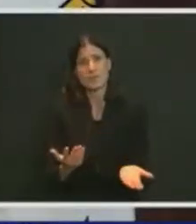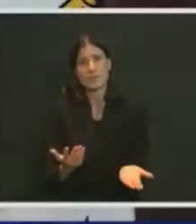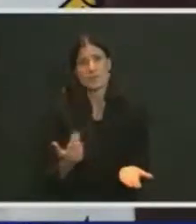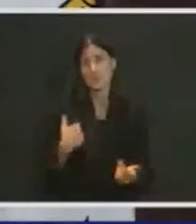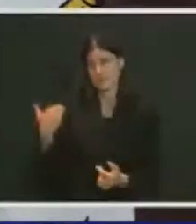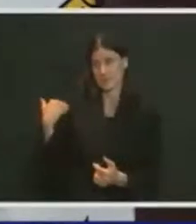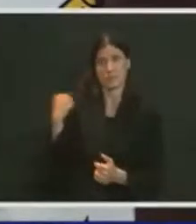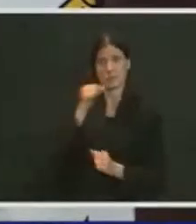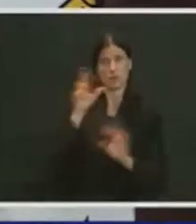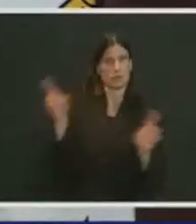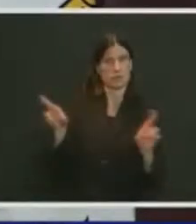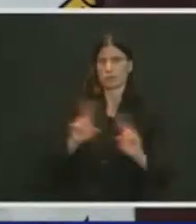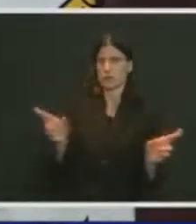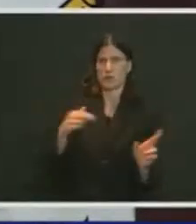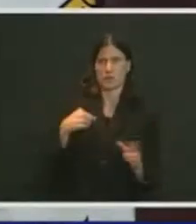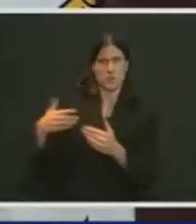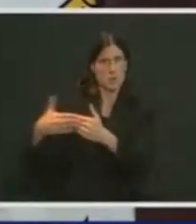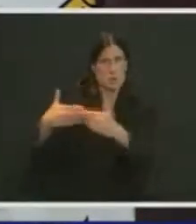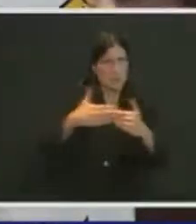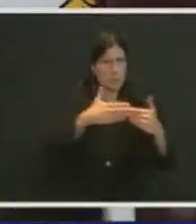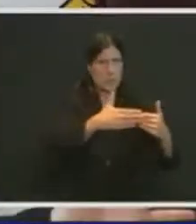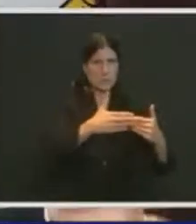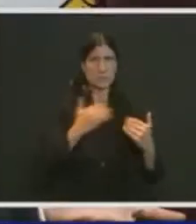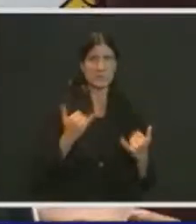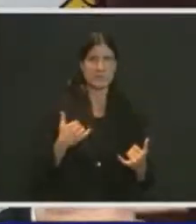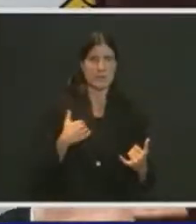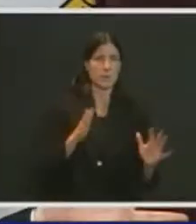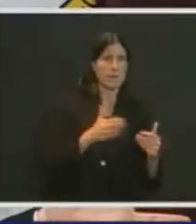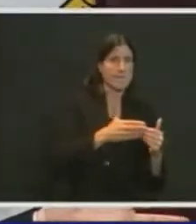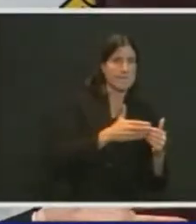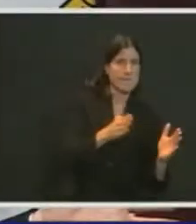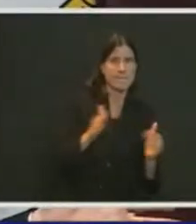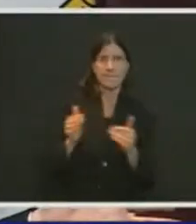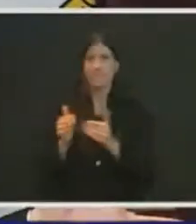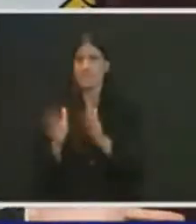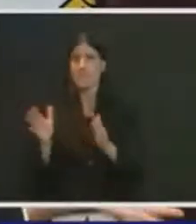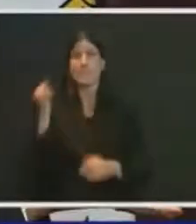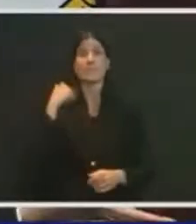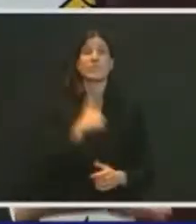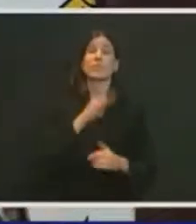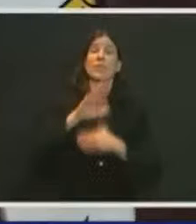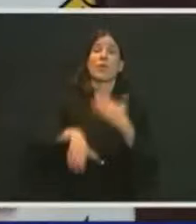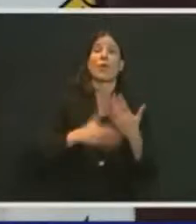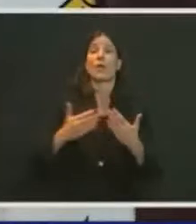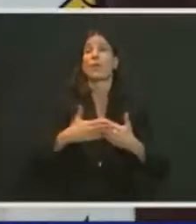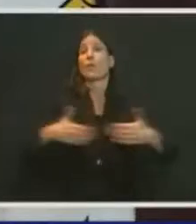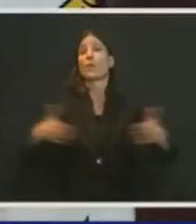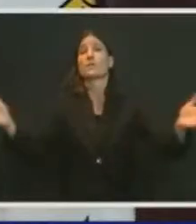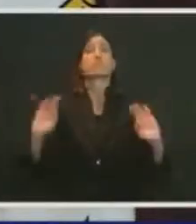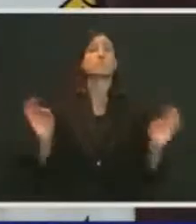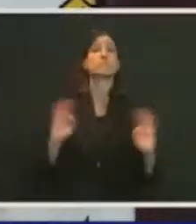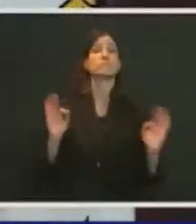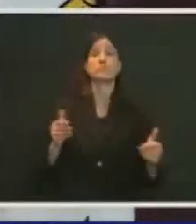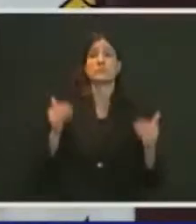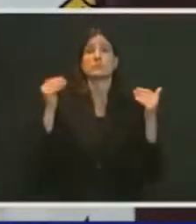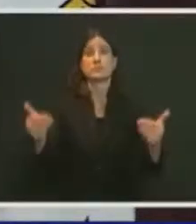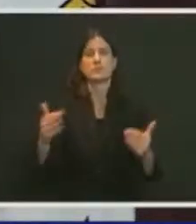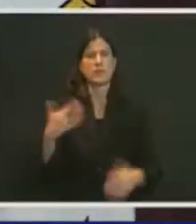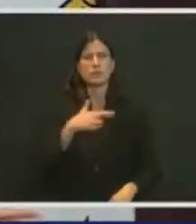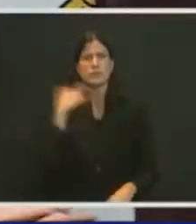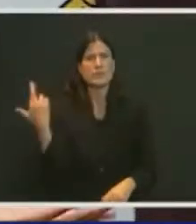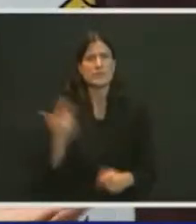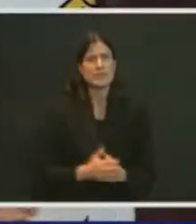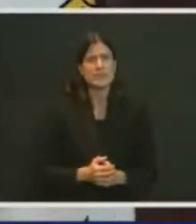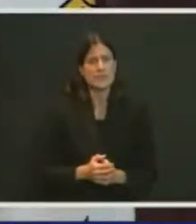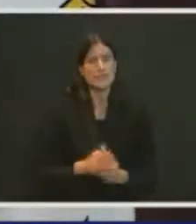gun, not so much a couple weeks, but in that fulsome way, it's a huge risk. It is a huge risk.